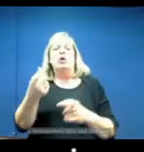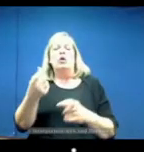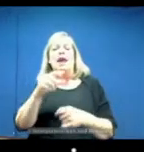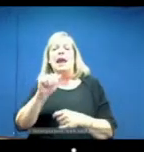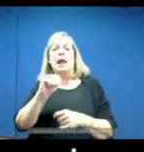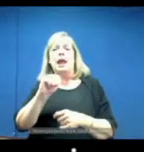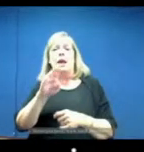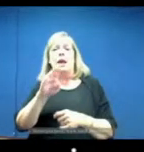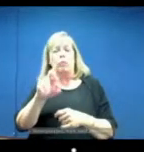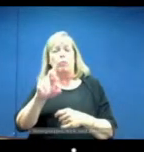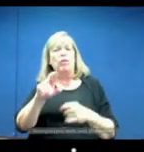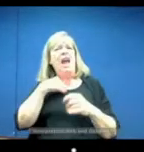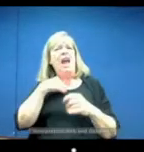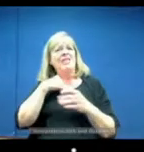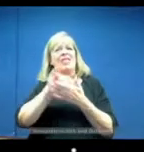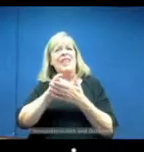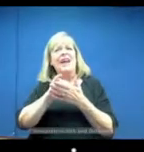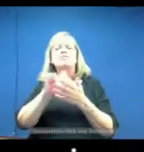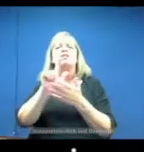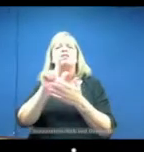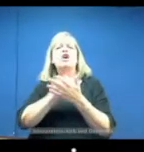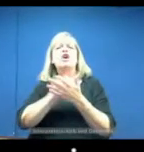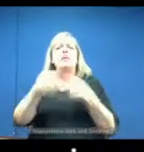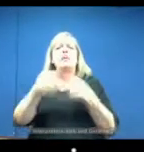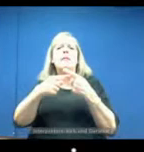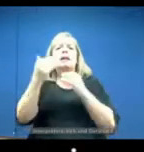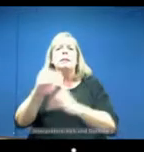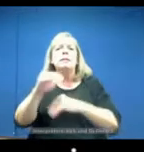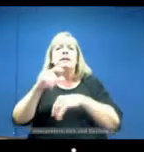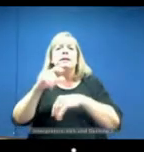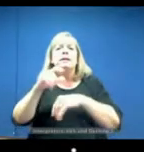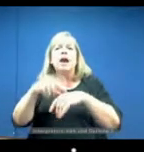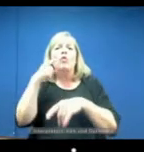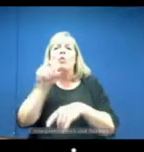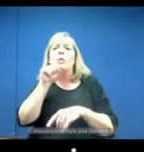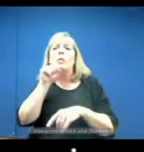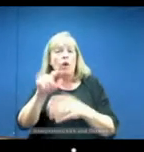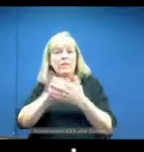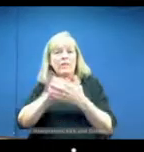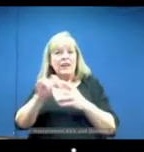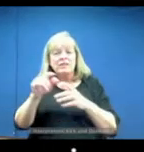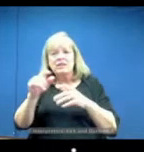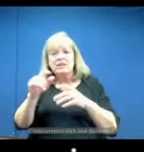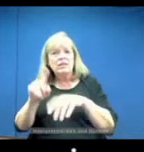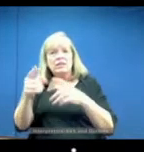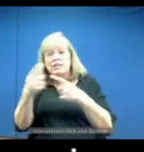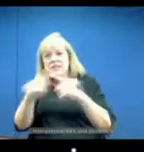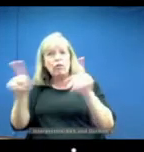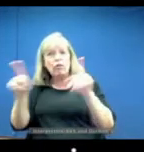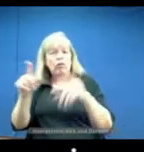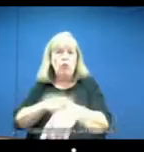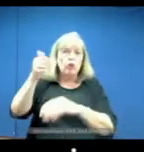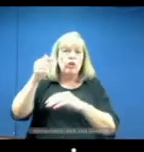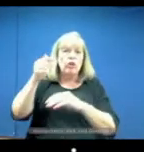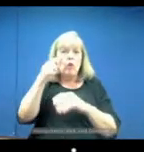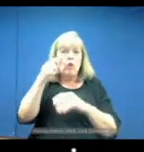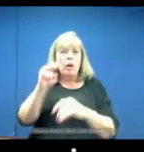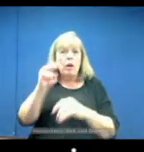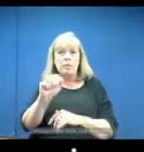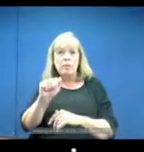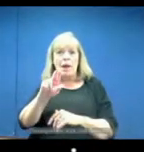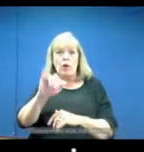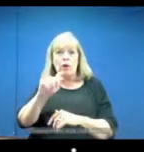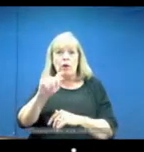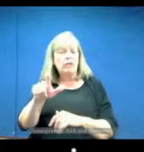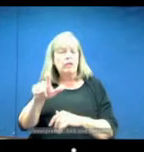limitations longer for marital rape than relationship rape? No, it is shorter. It is shorter. Is